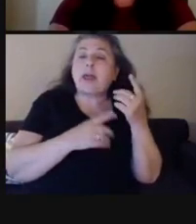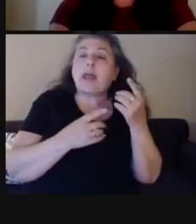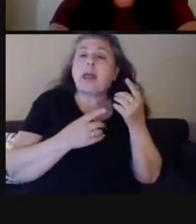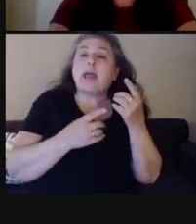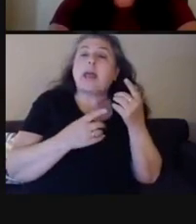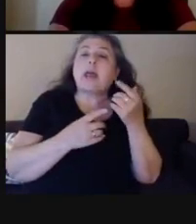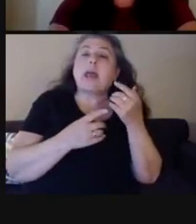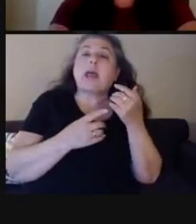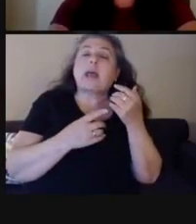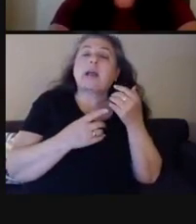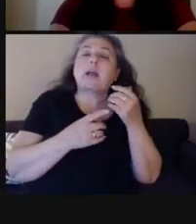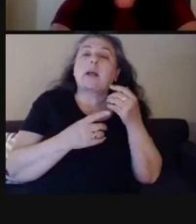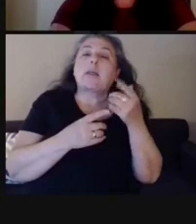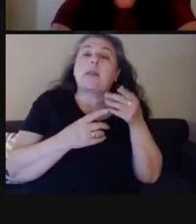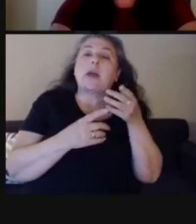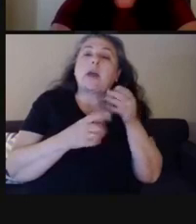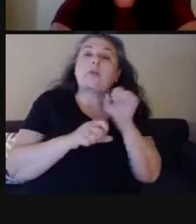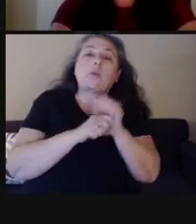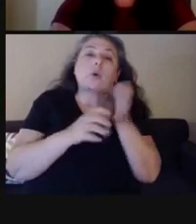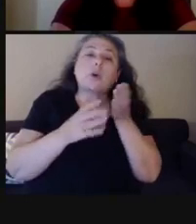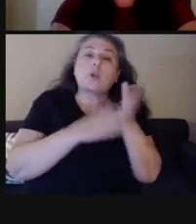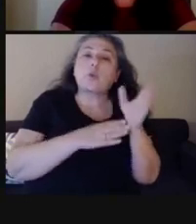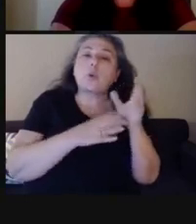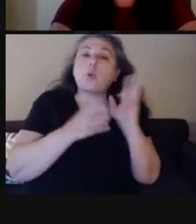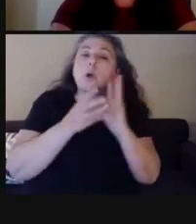and worked through climate change,